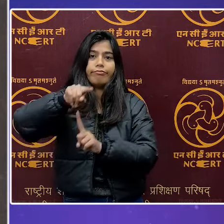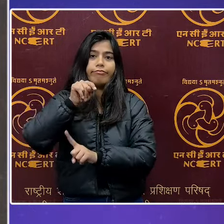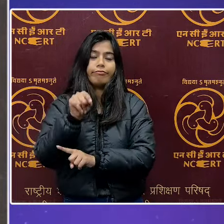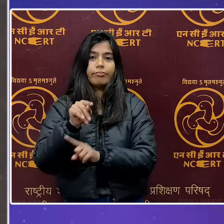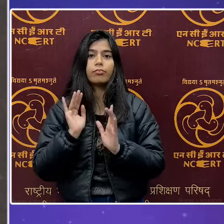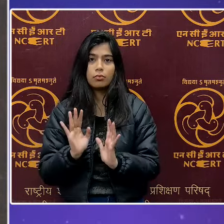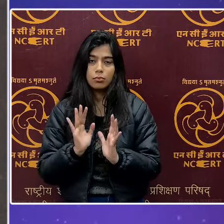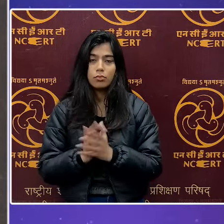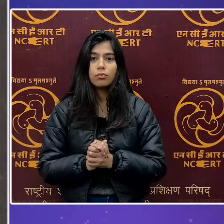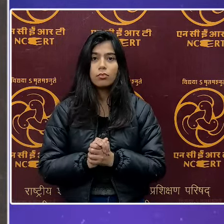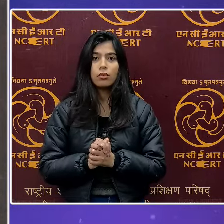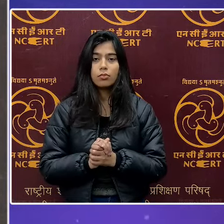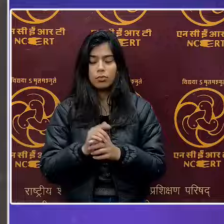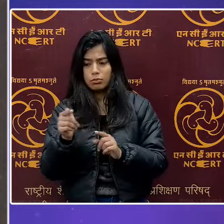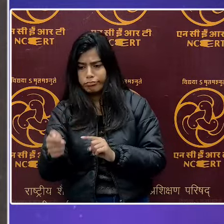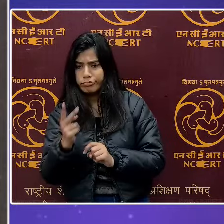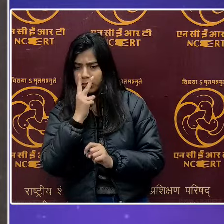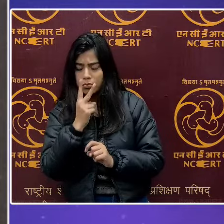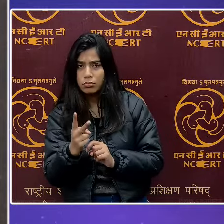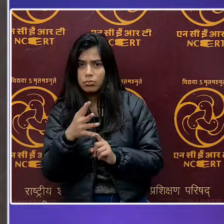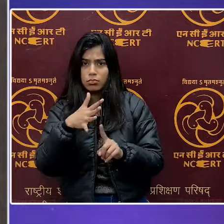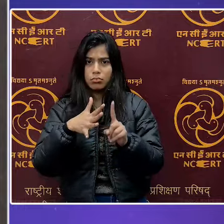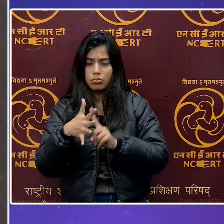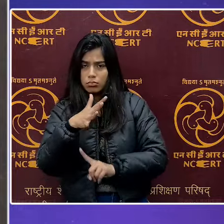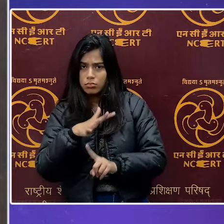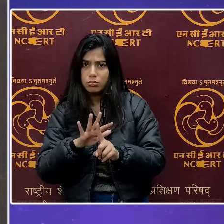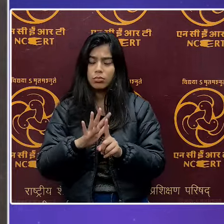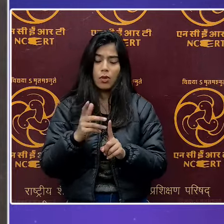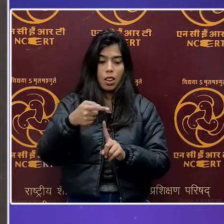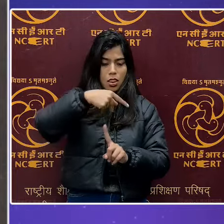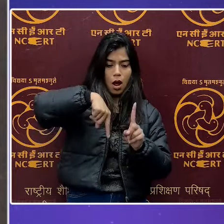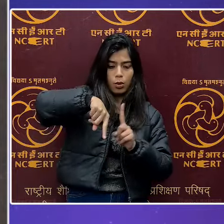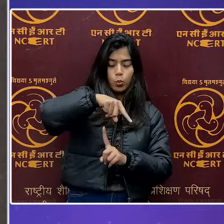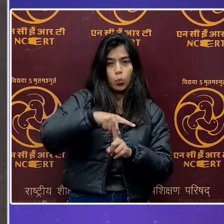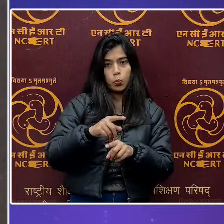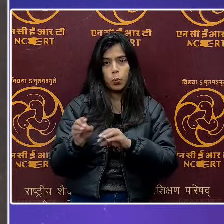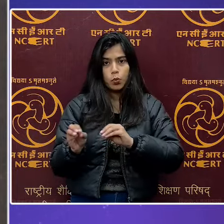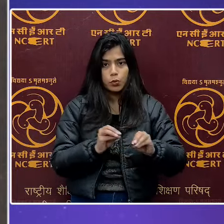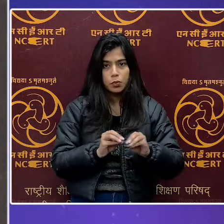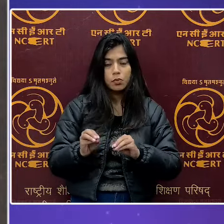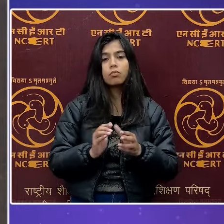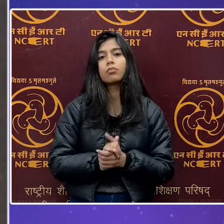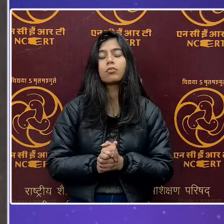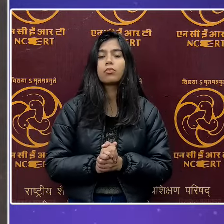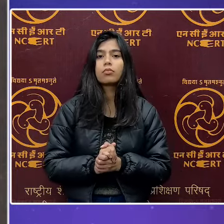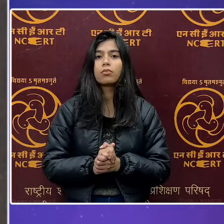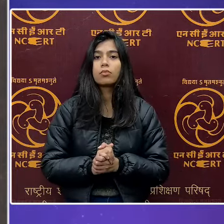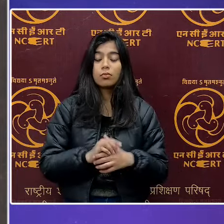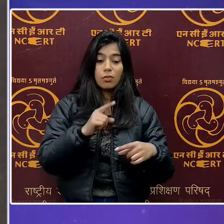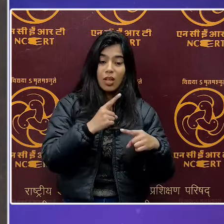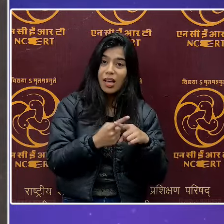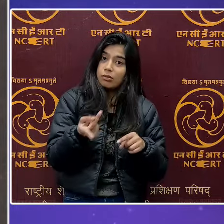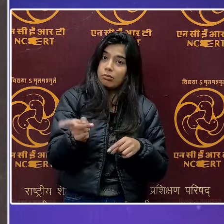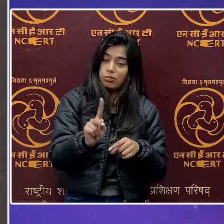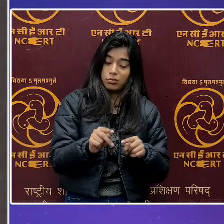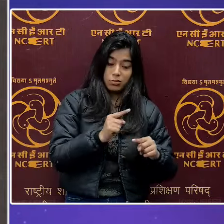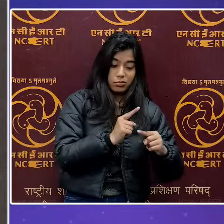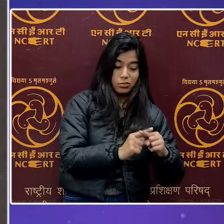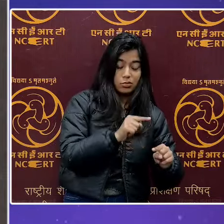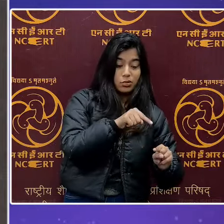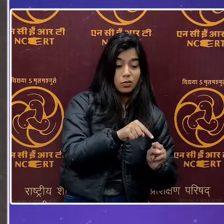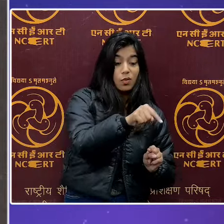When it comes to this side now, while continuing its circular motion, draw the perpendicular on the x-axis again. It falls